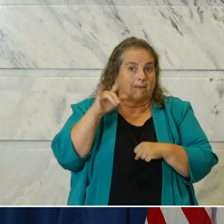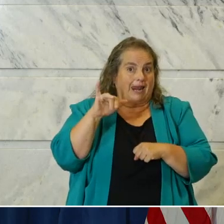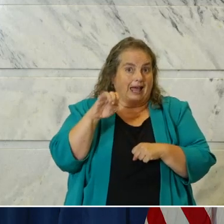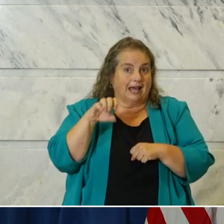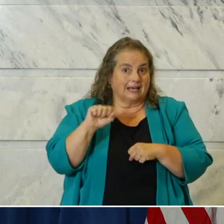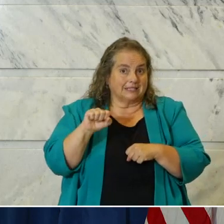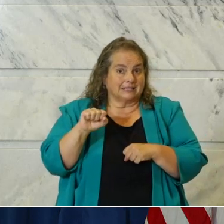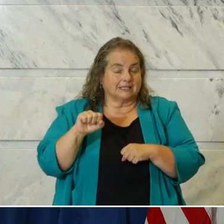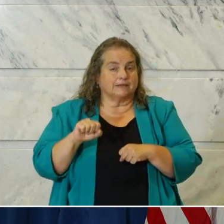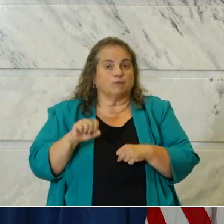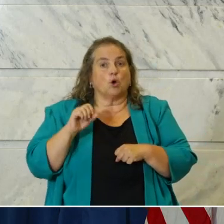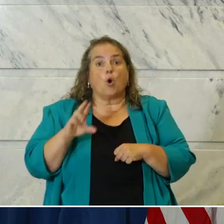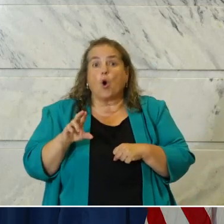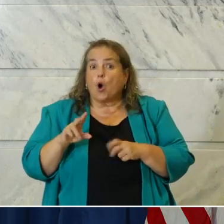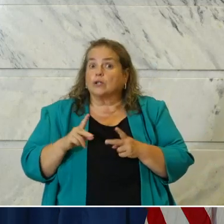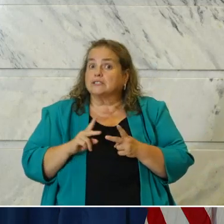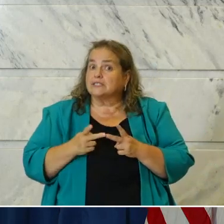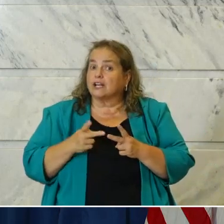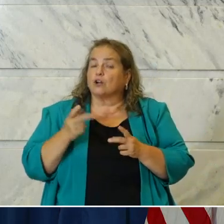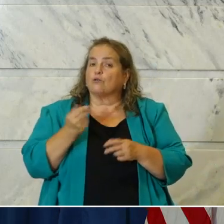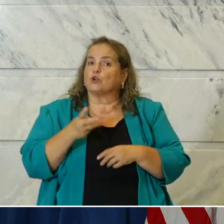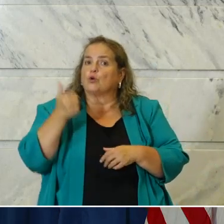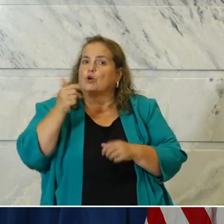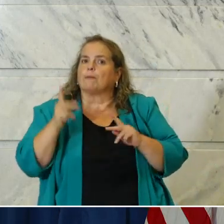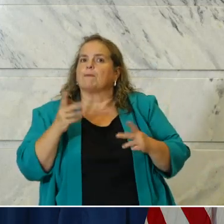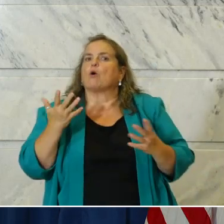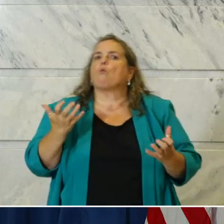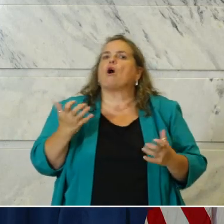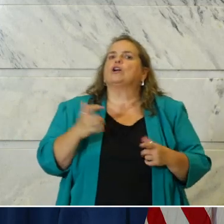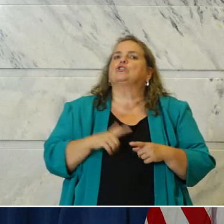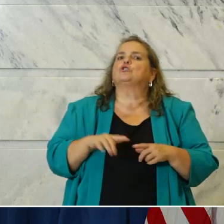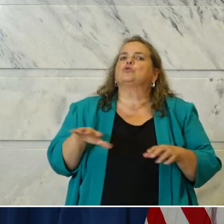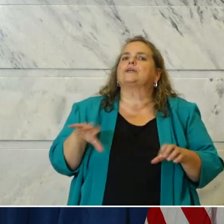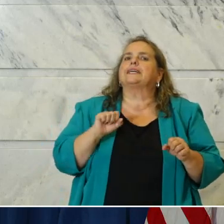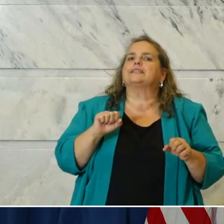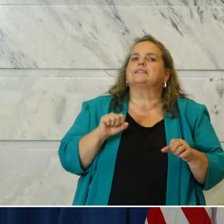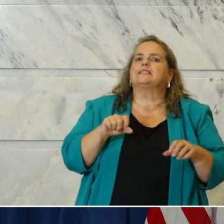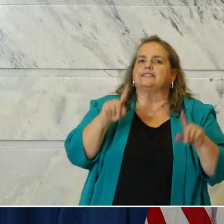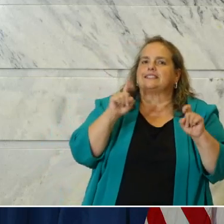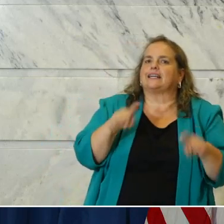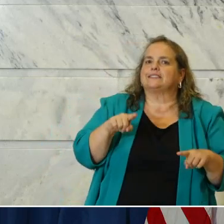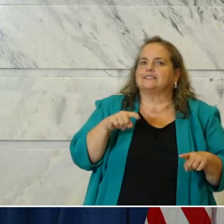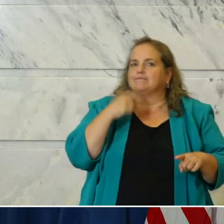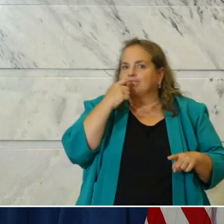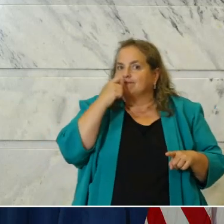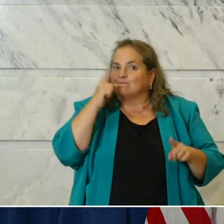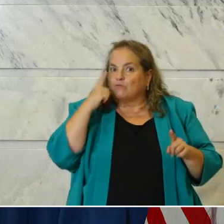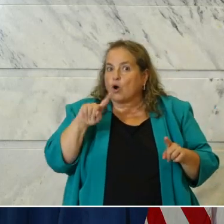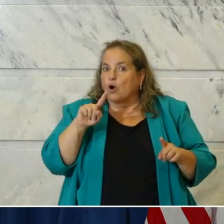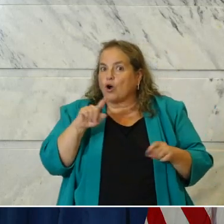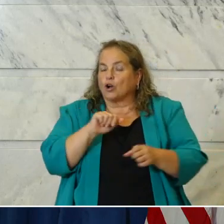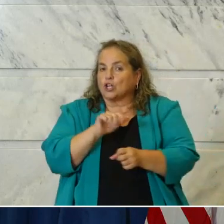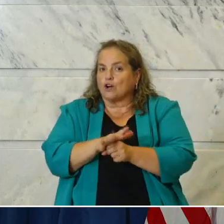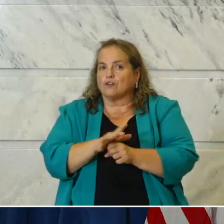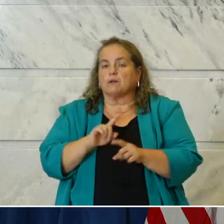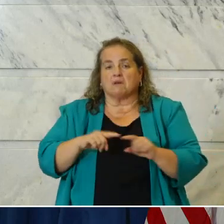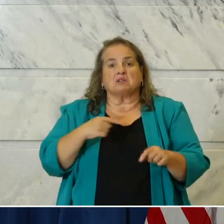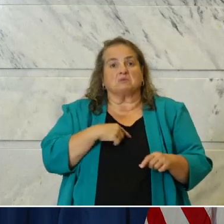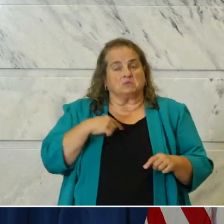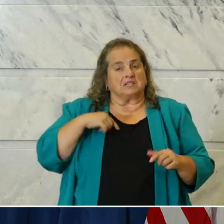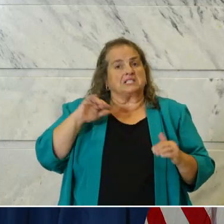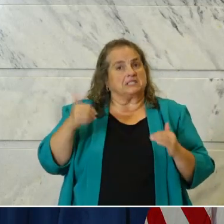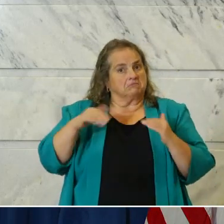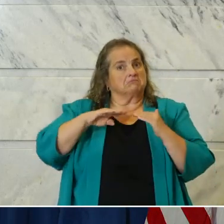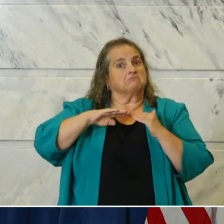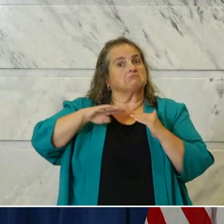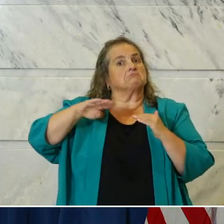platforms, or two, fewer people wanting to get tested. We are still at least holding steady most of the